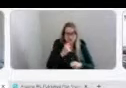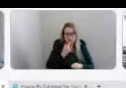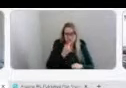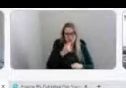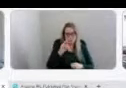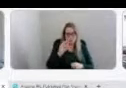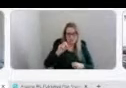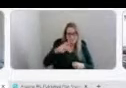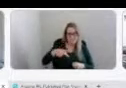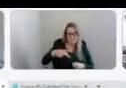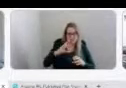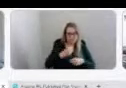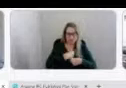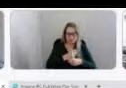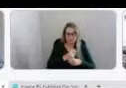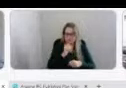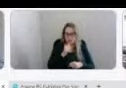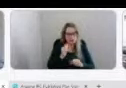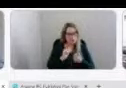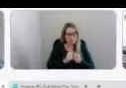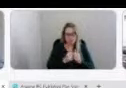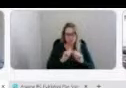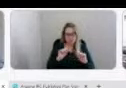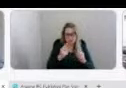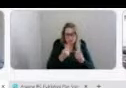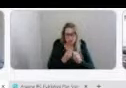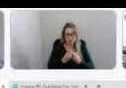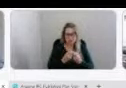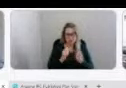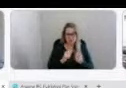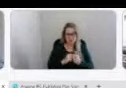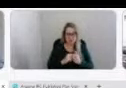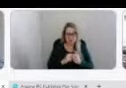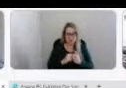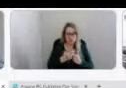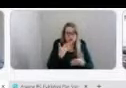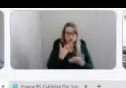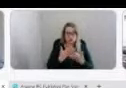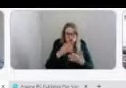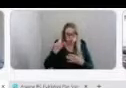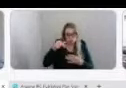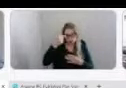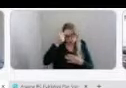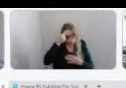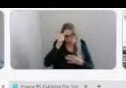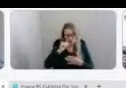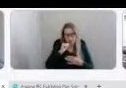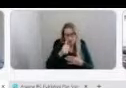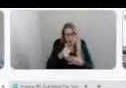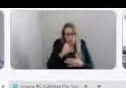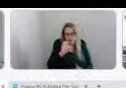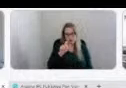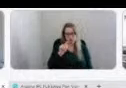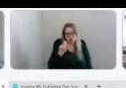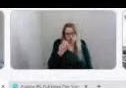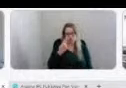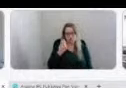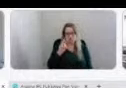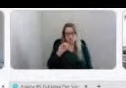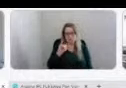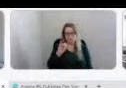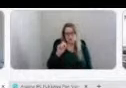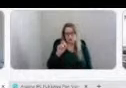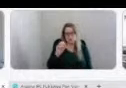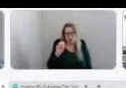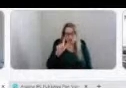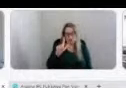produced a non-competitive district competition fosters good government rather than extremism the ld7 map makes no